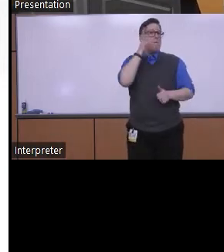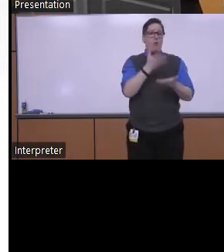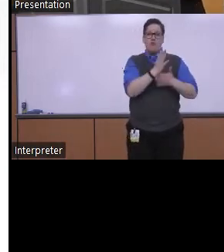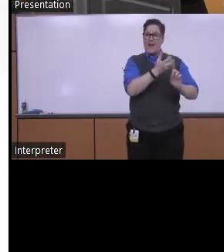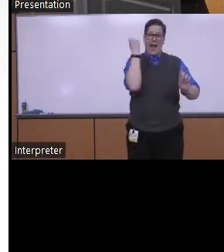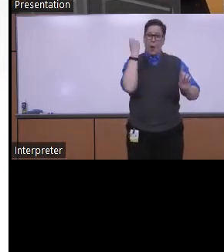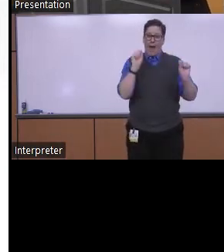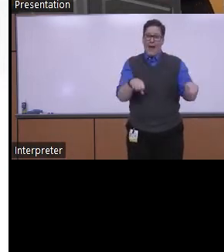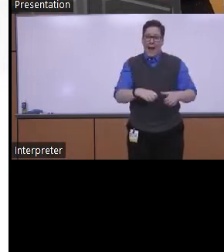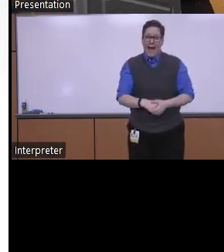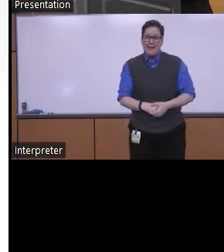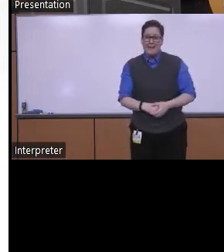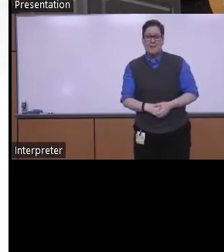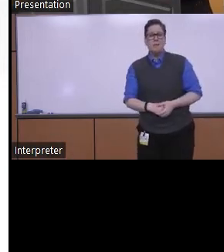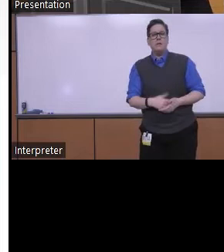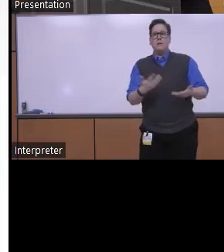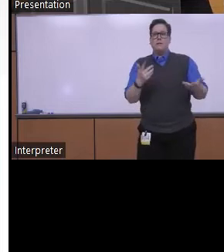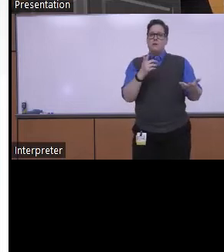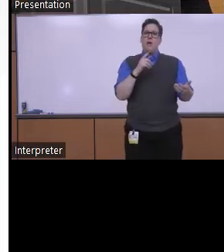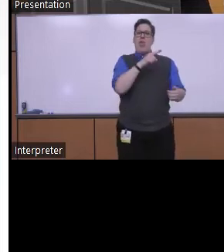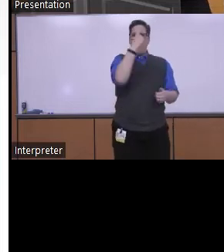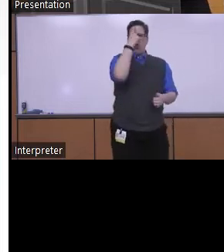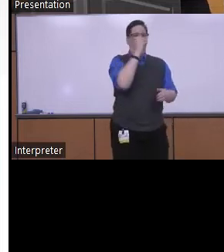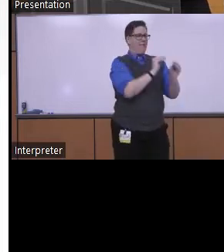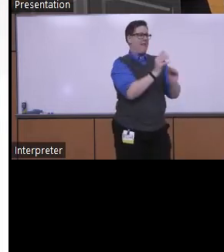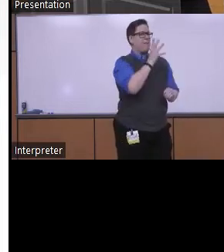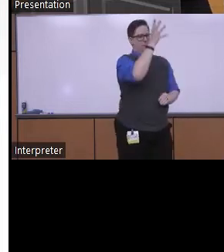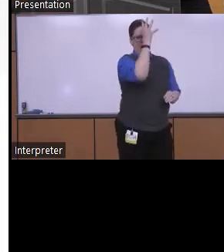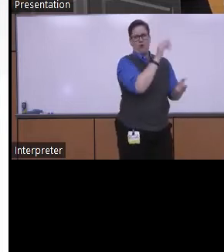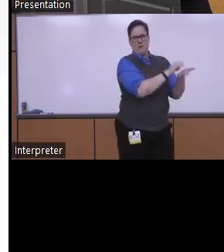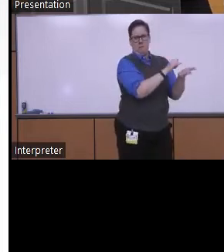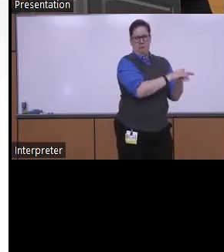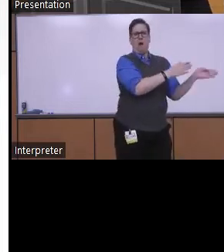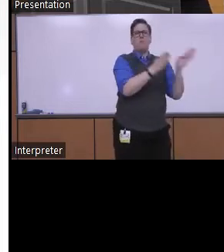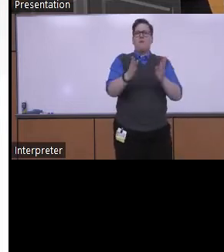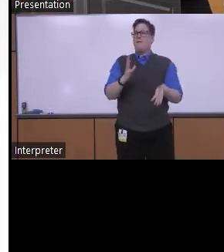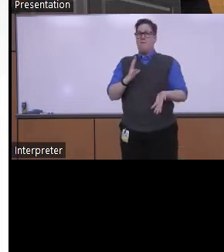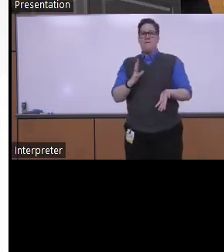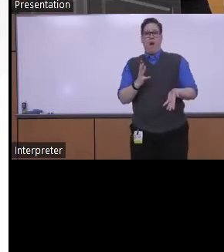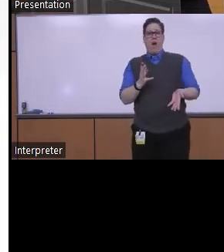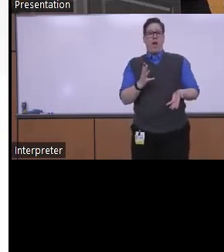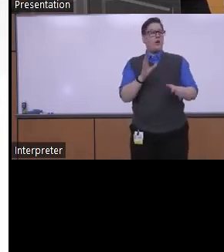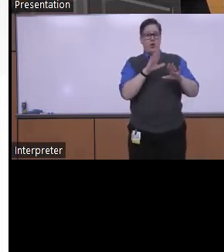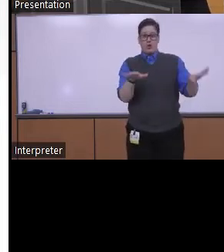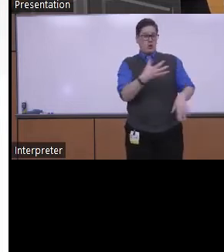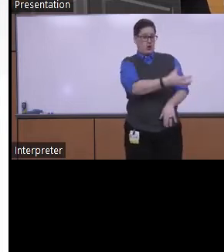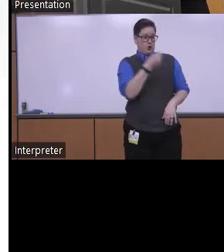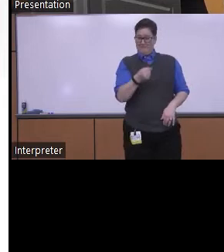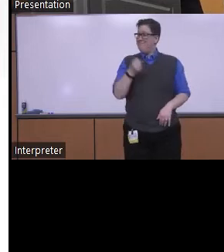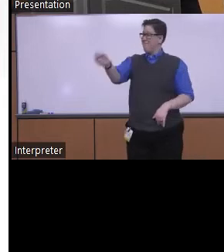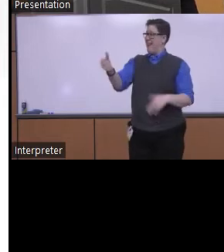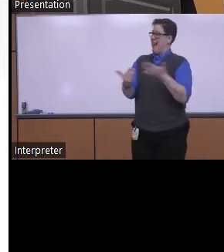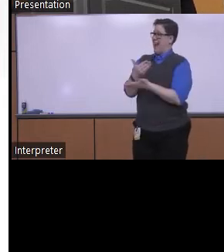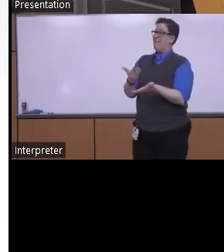rights. If fixing parents is futile, the next logical step is simply removing children and providing children with